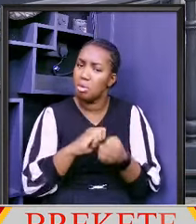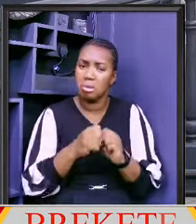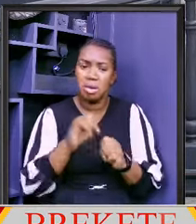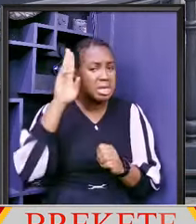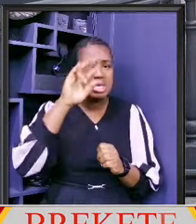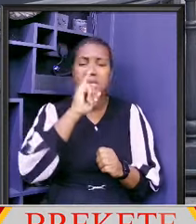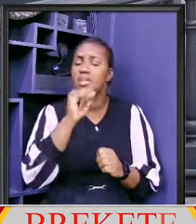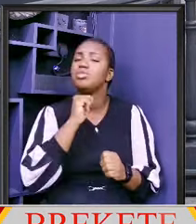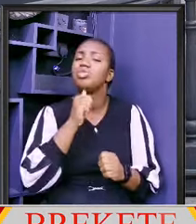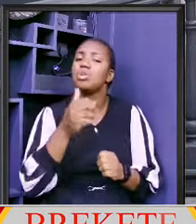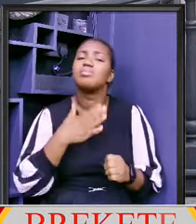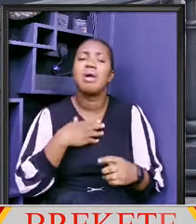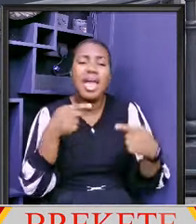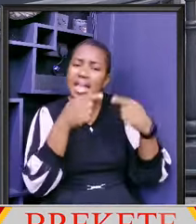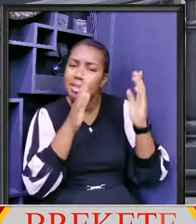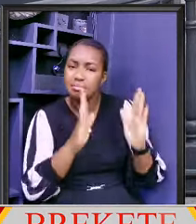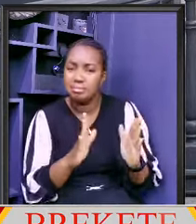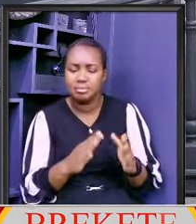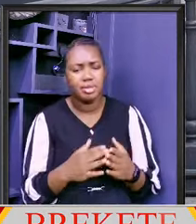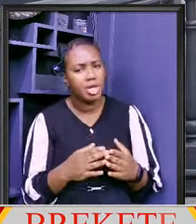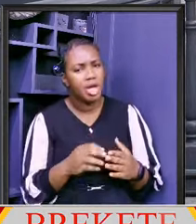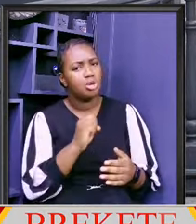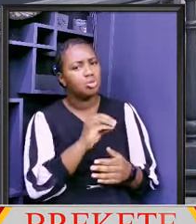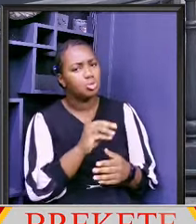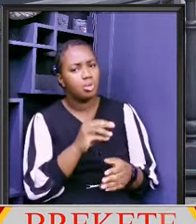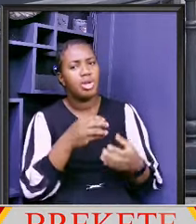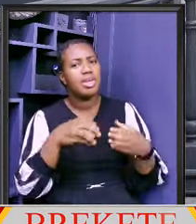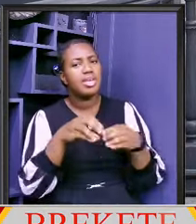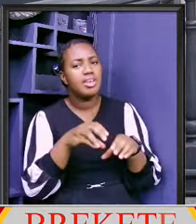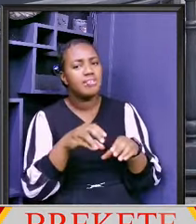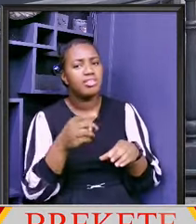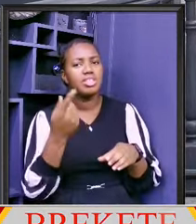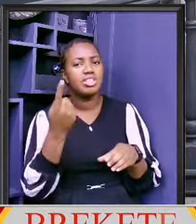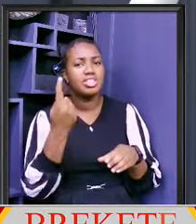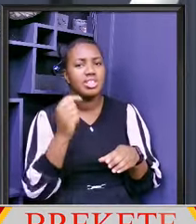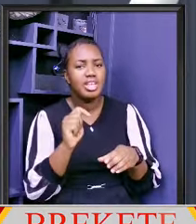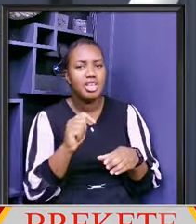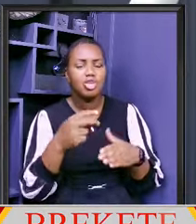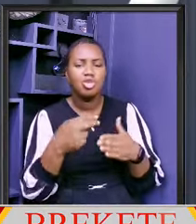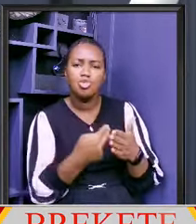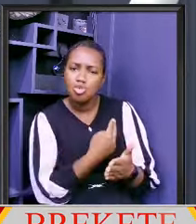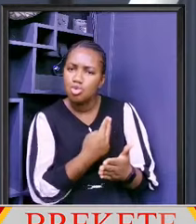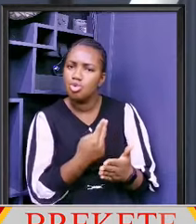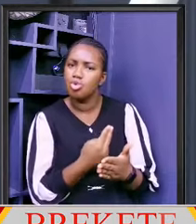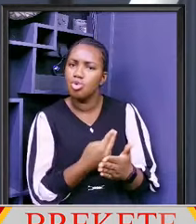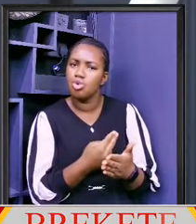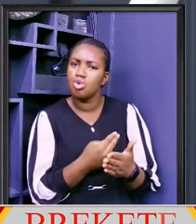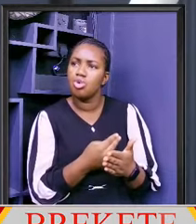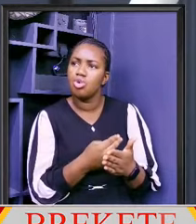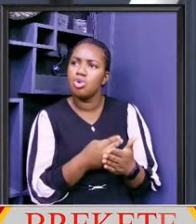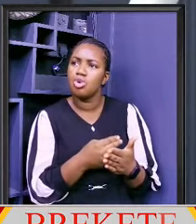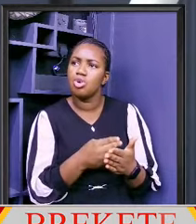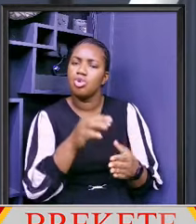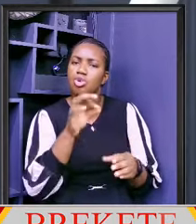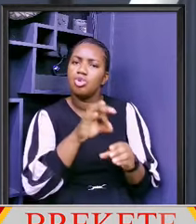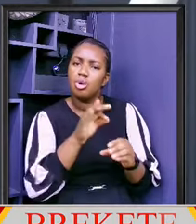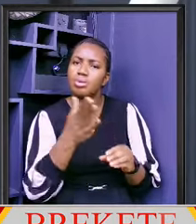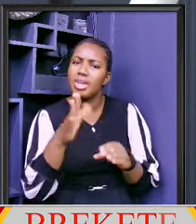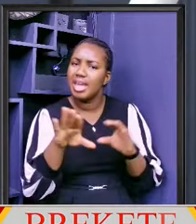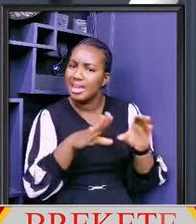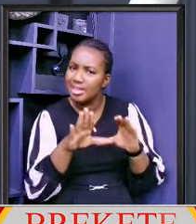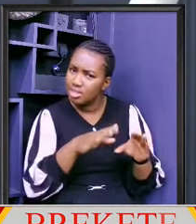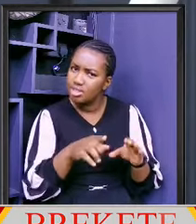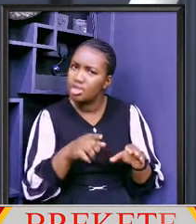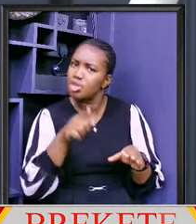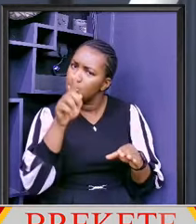Okay. Yes, sir. So even the recent nomination we then do, I'm among. You suppose benefit. Yeah, I'm a beneficiary. You are a beneficiary. If you